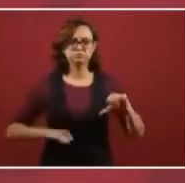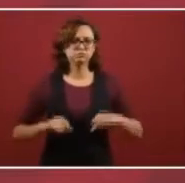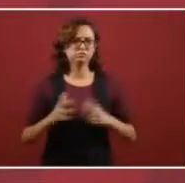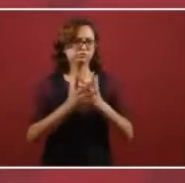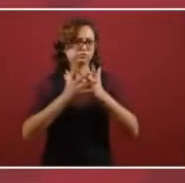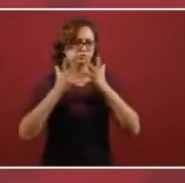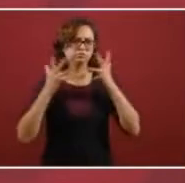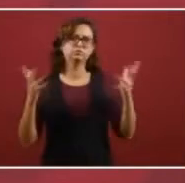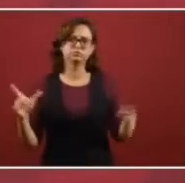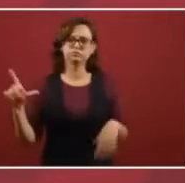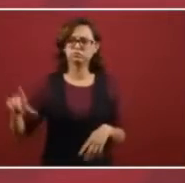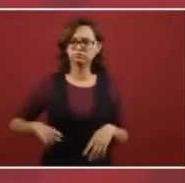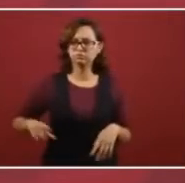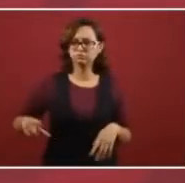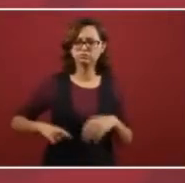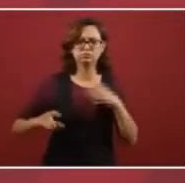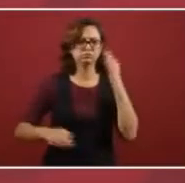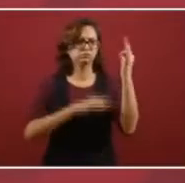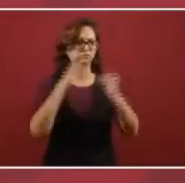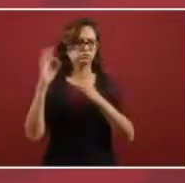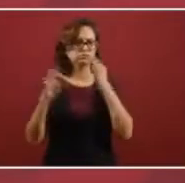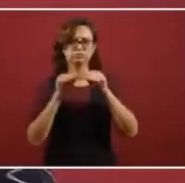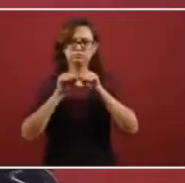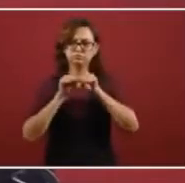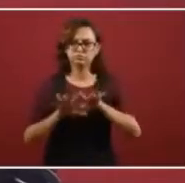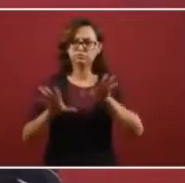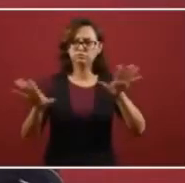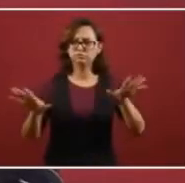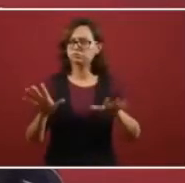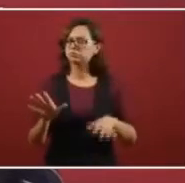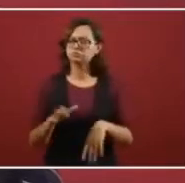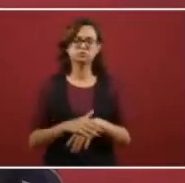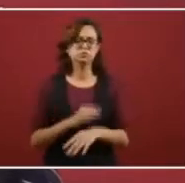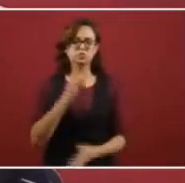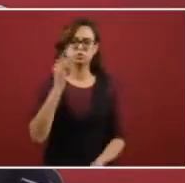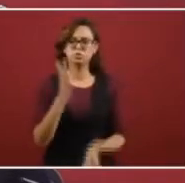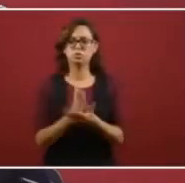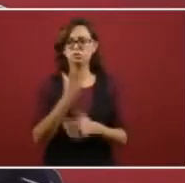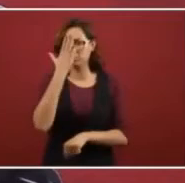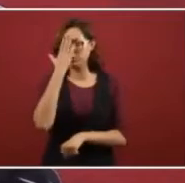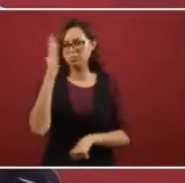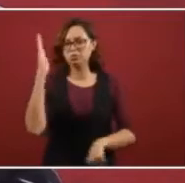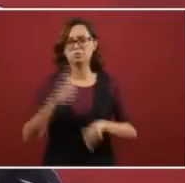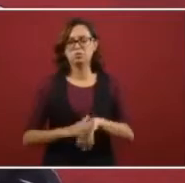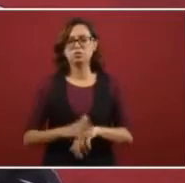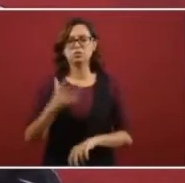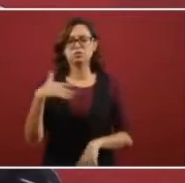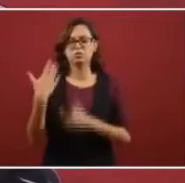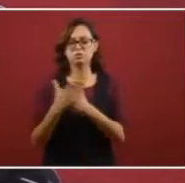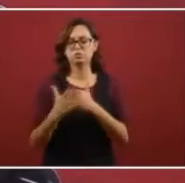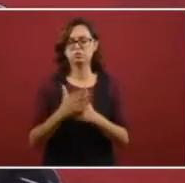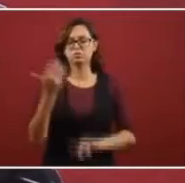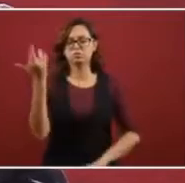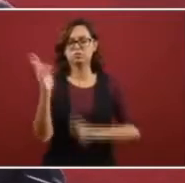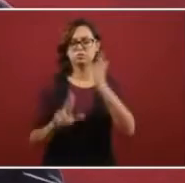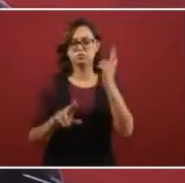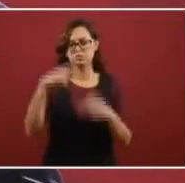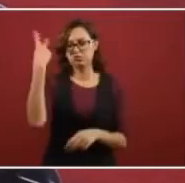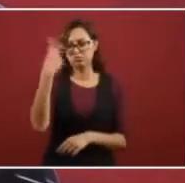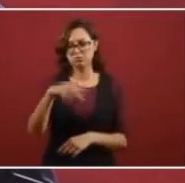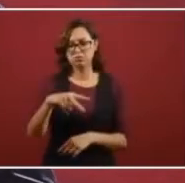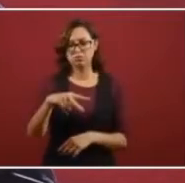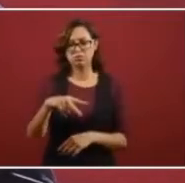that are promoted by the government are only like the commemoration of the